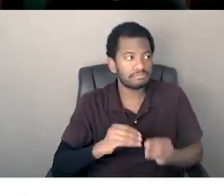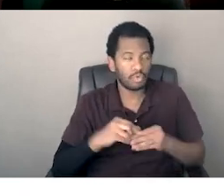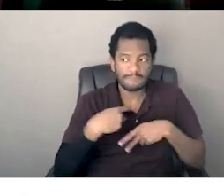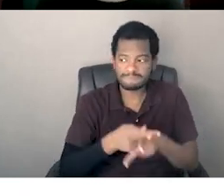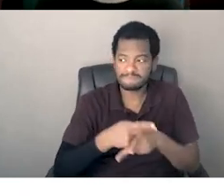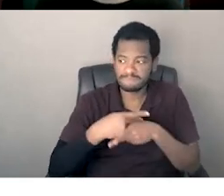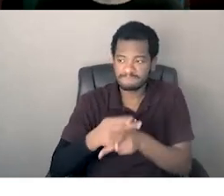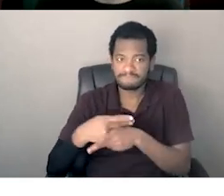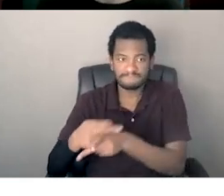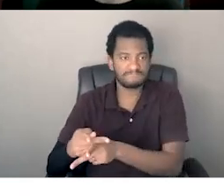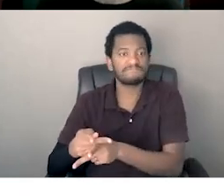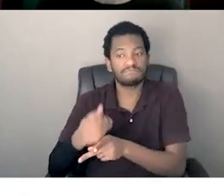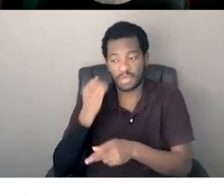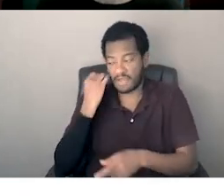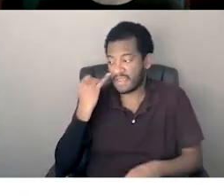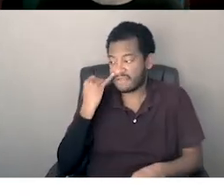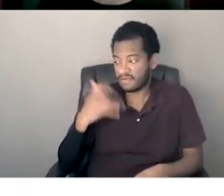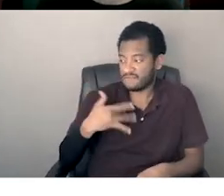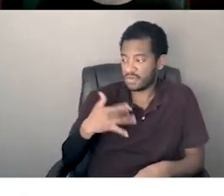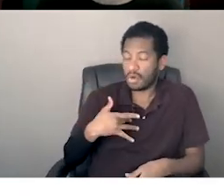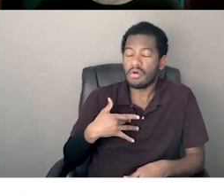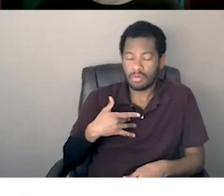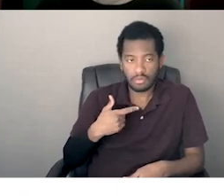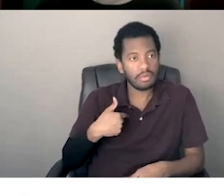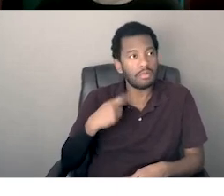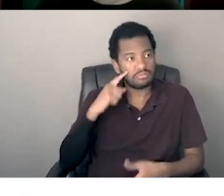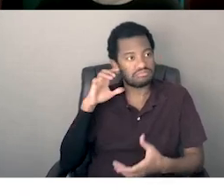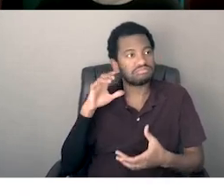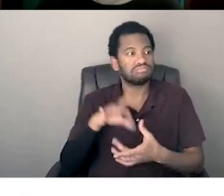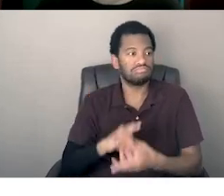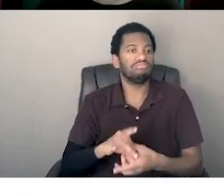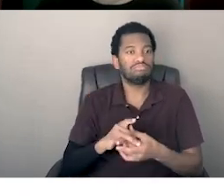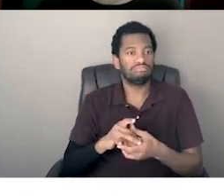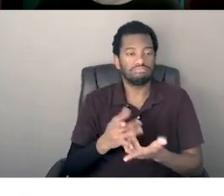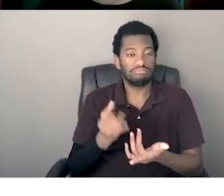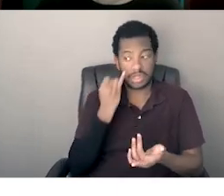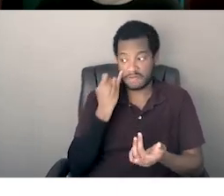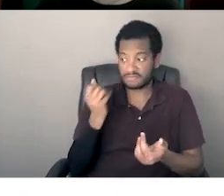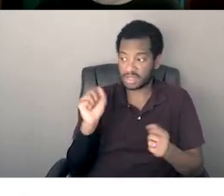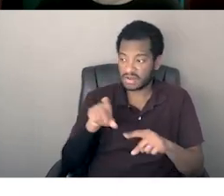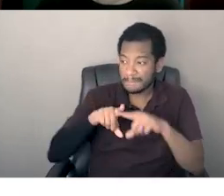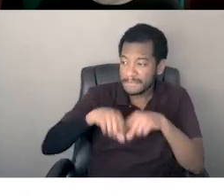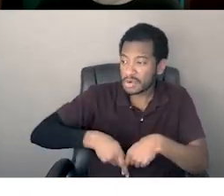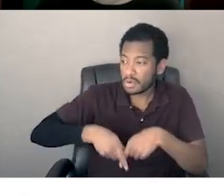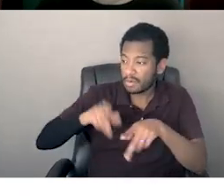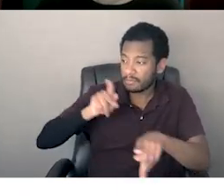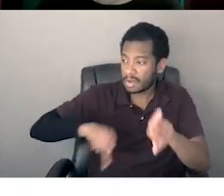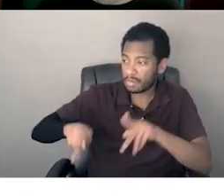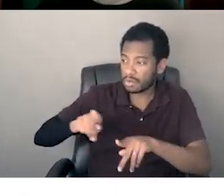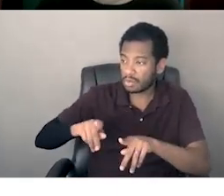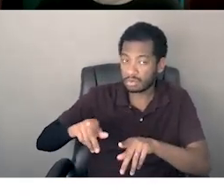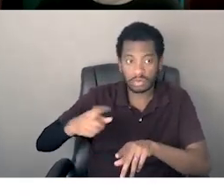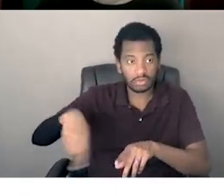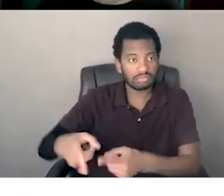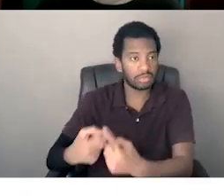belong and that we have people we can depend on, and there are people who depend